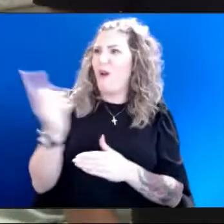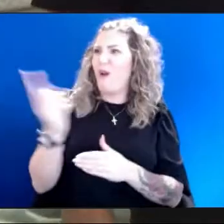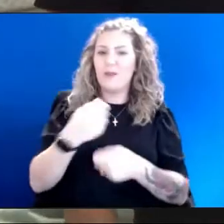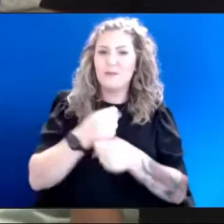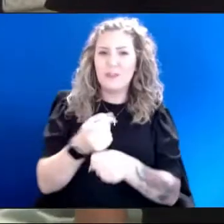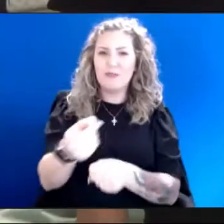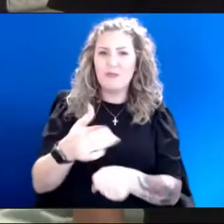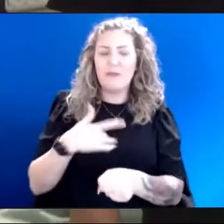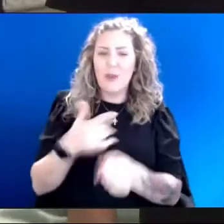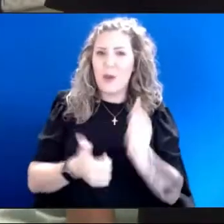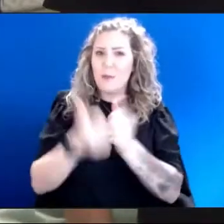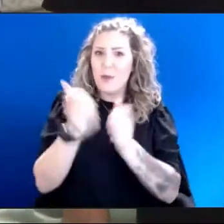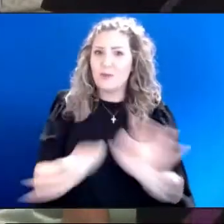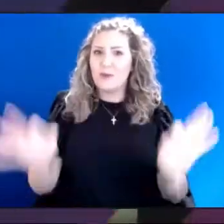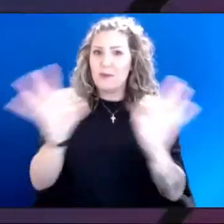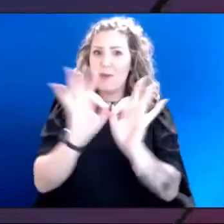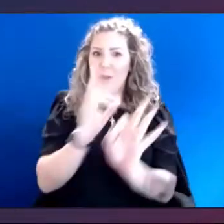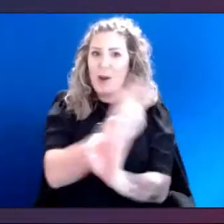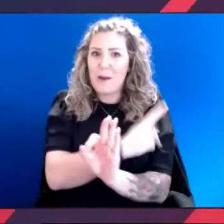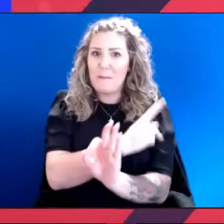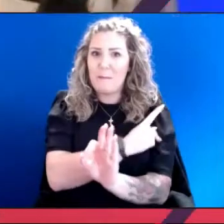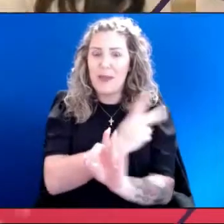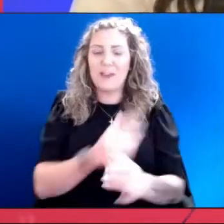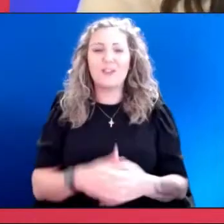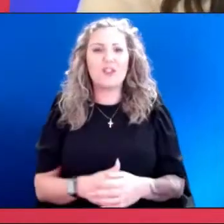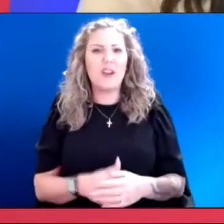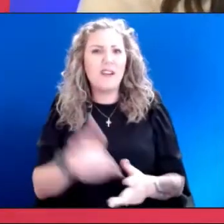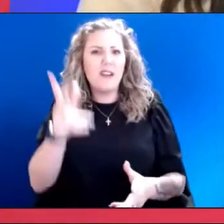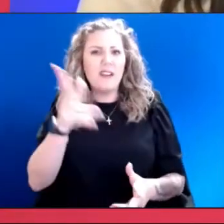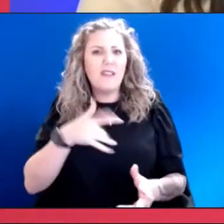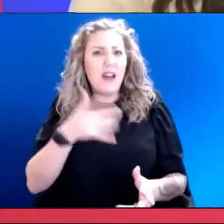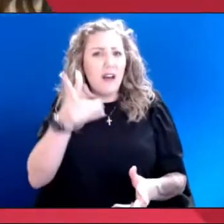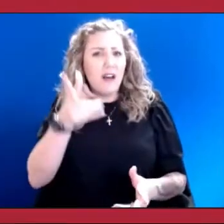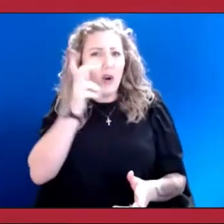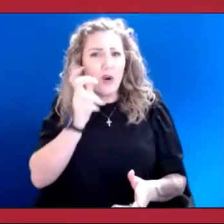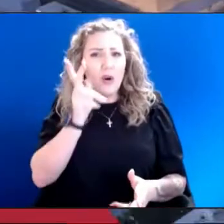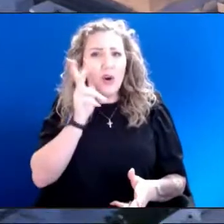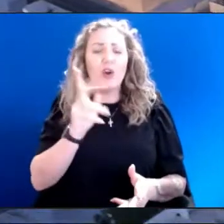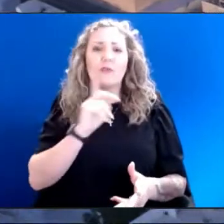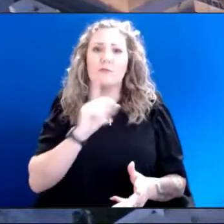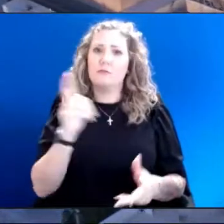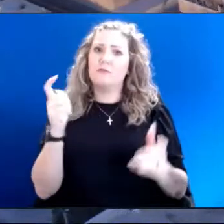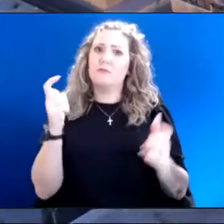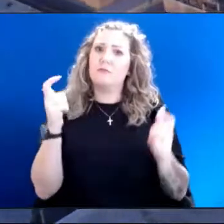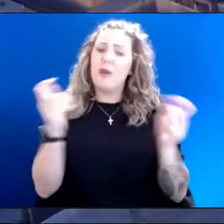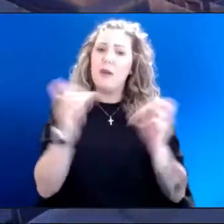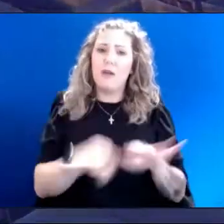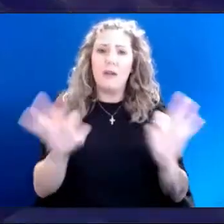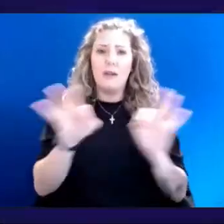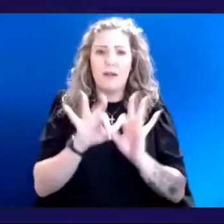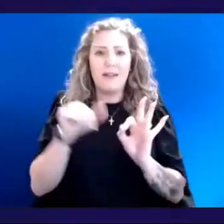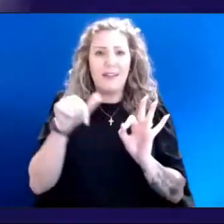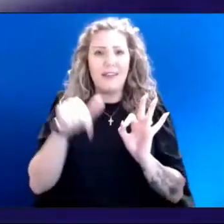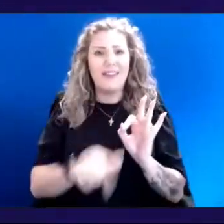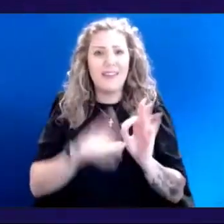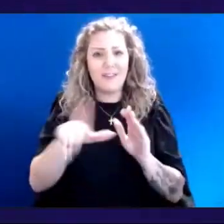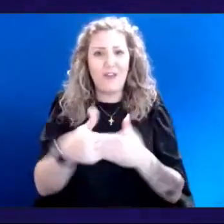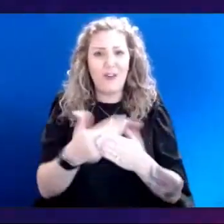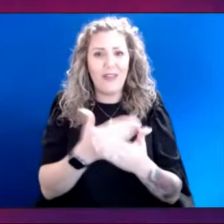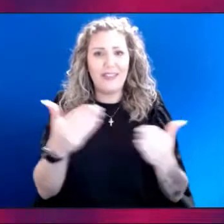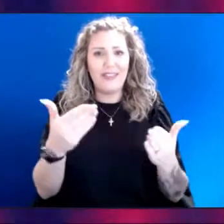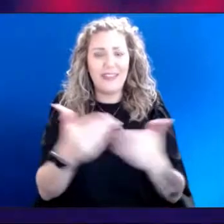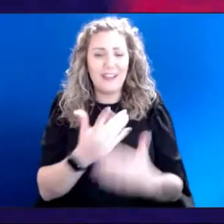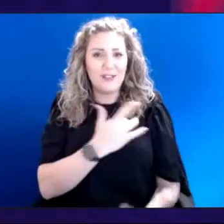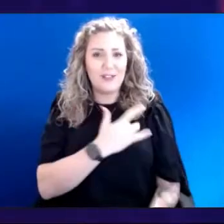most important patient on the planet. I felt heard, and that was really big. This is All Things Heart.